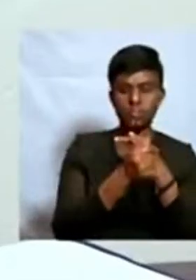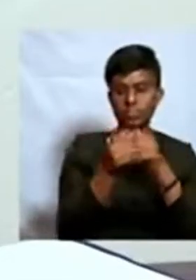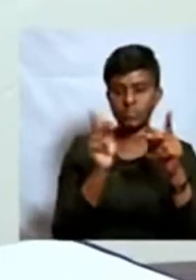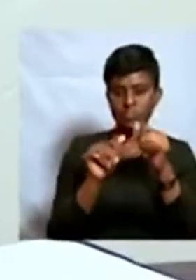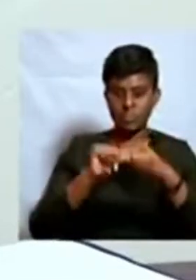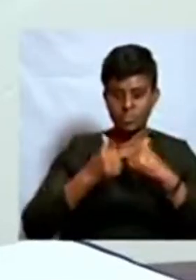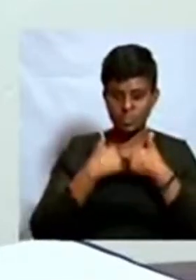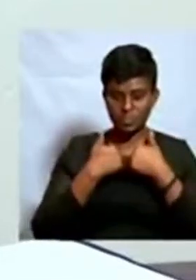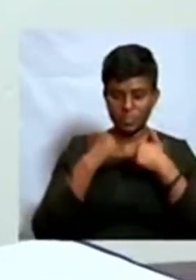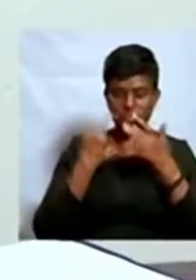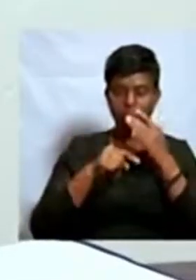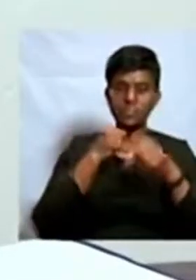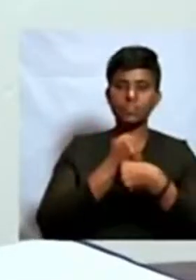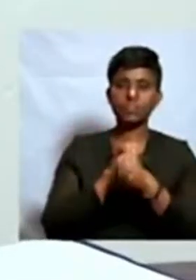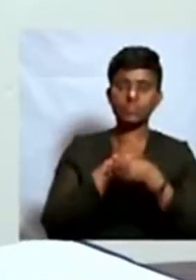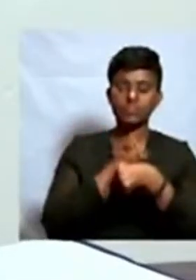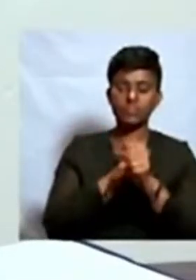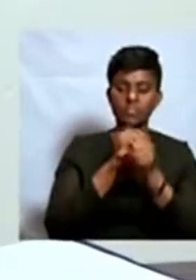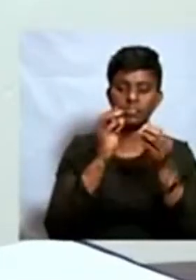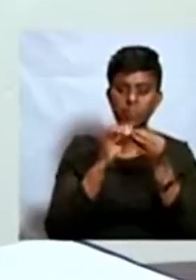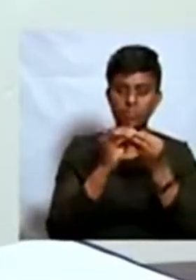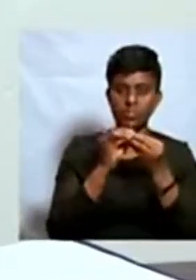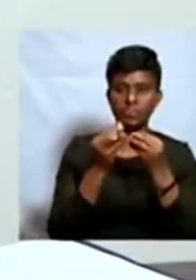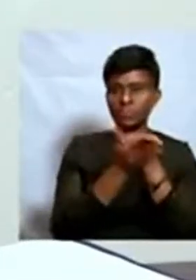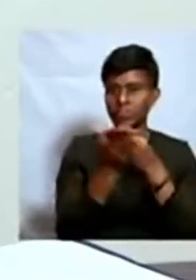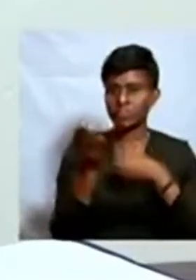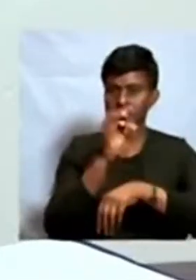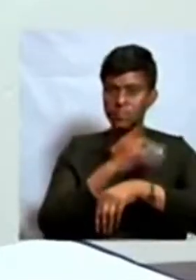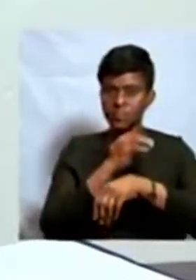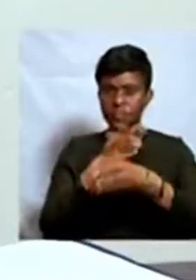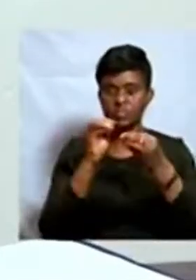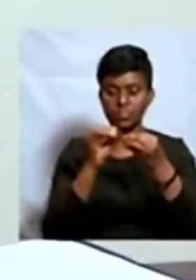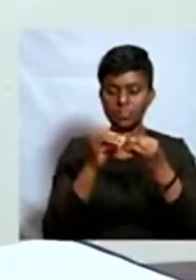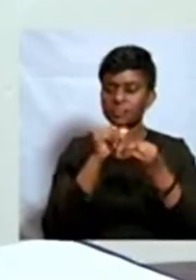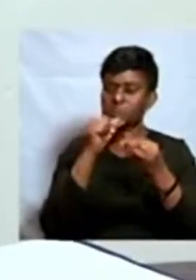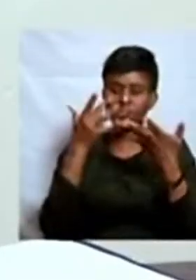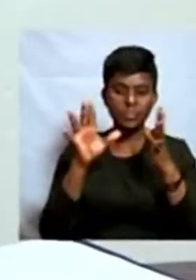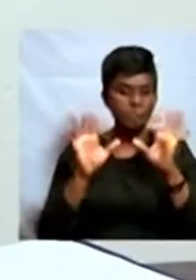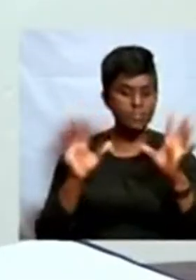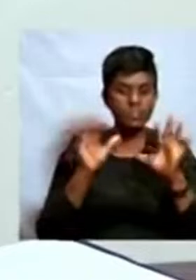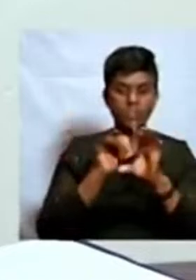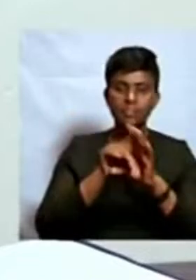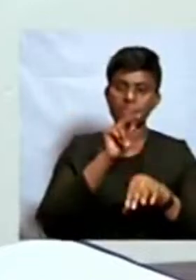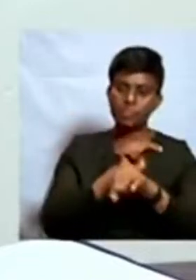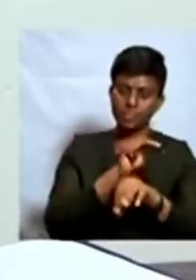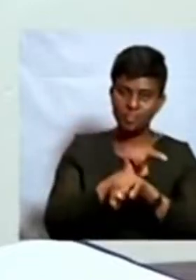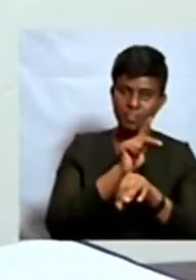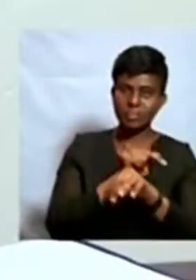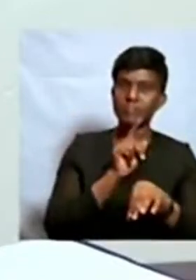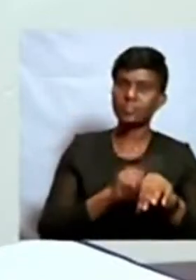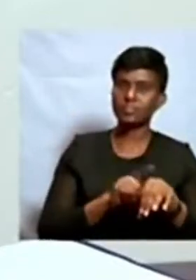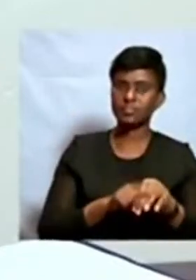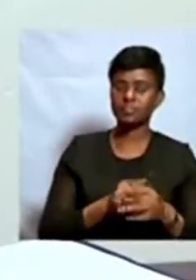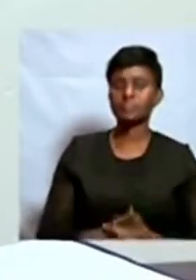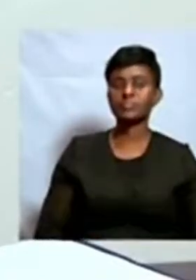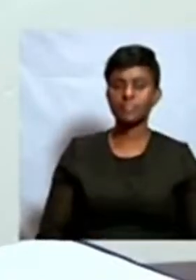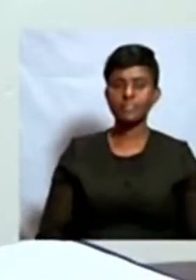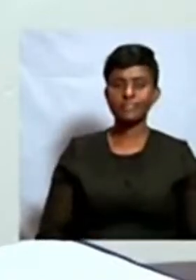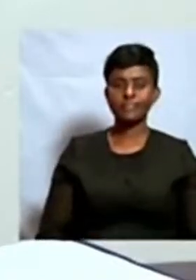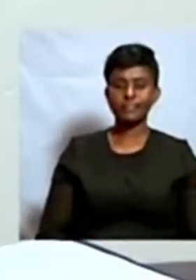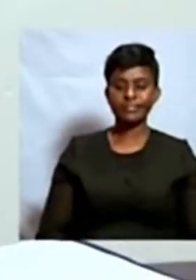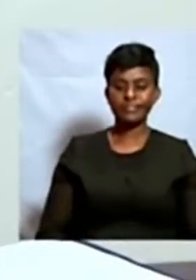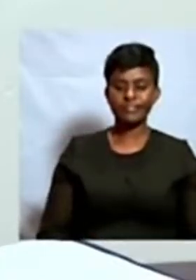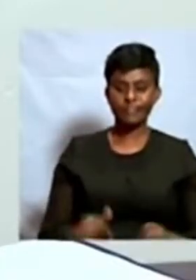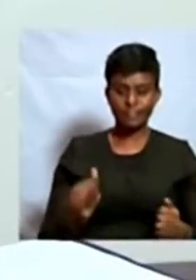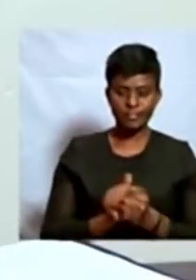We have to consolidate so that that investment is not wasted and the project fails. In terms